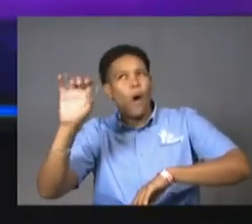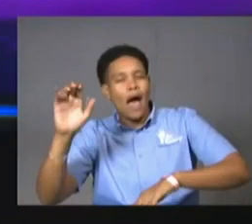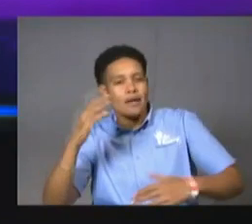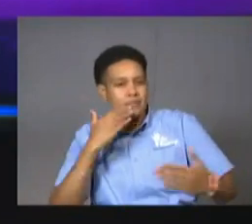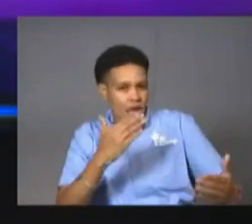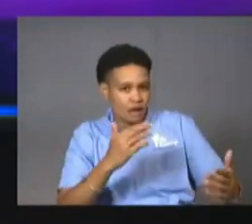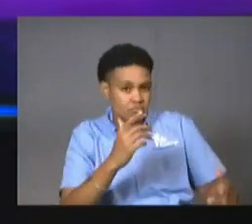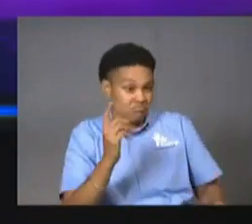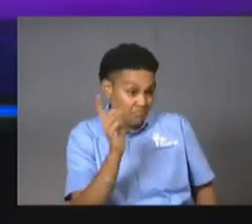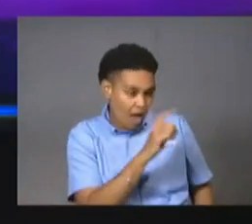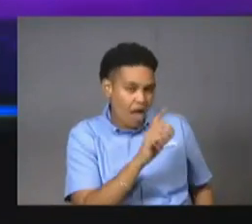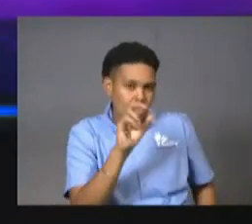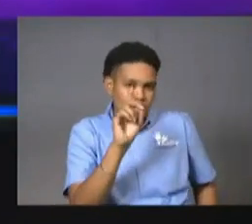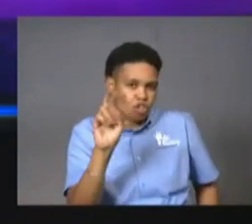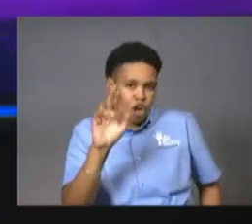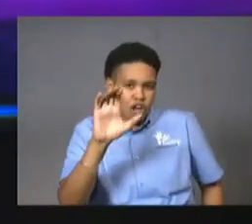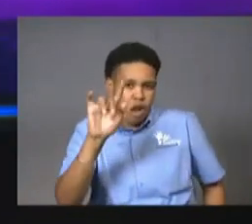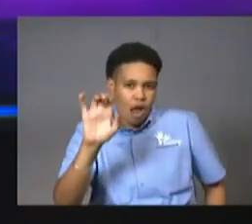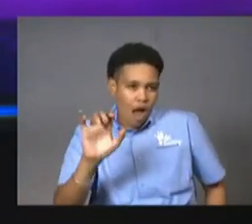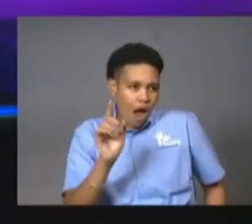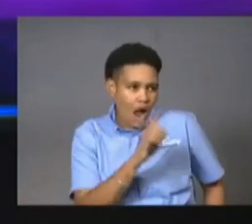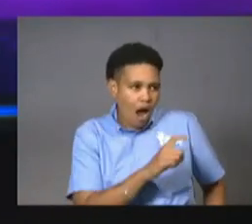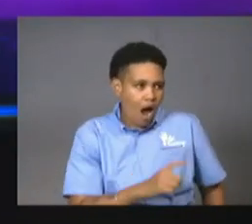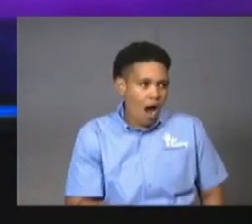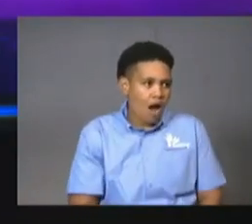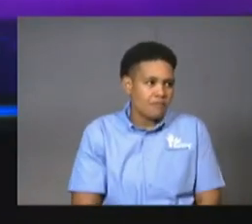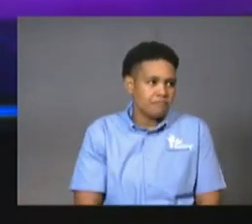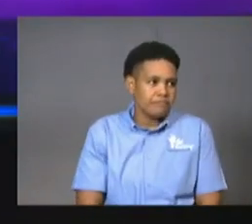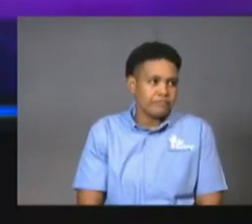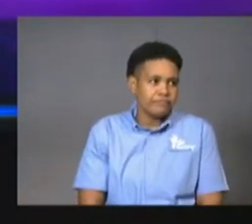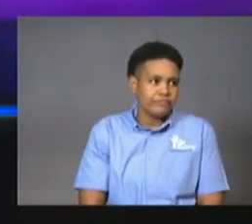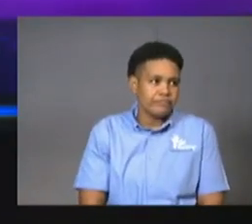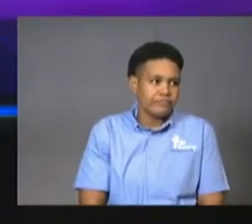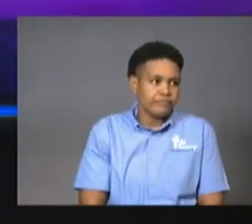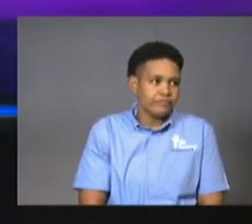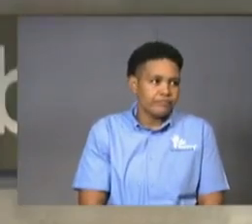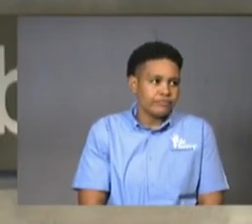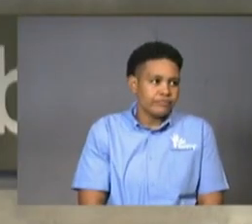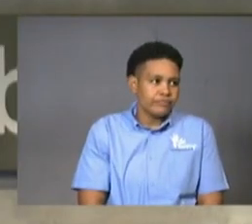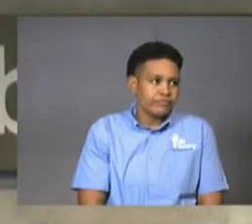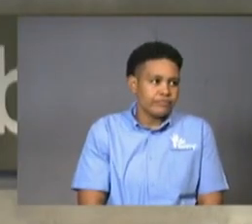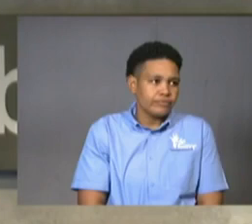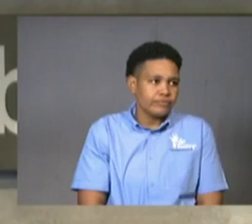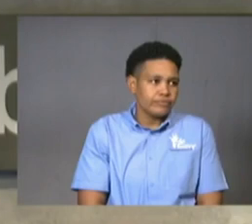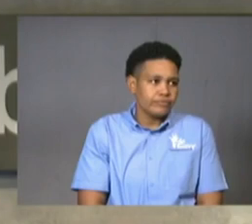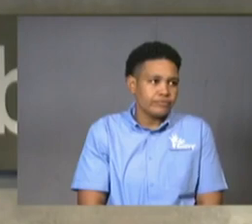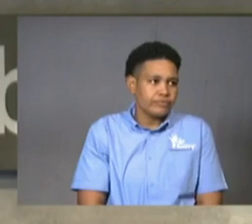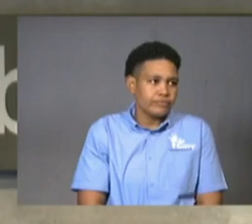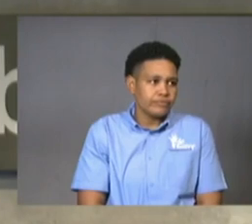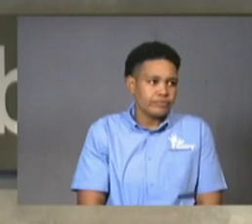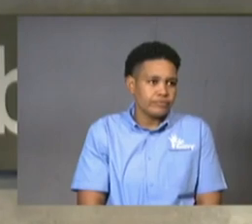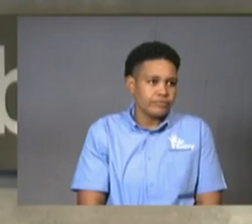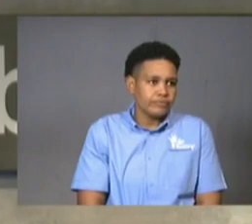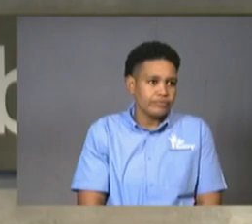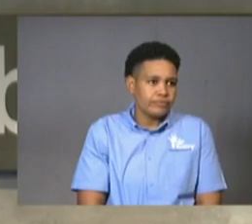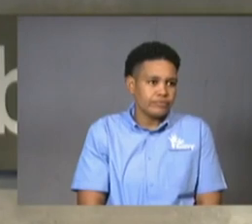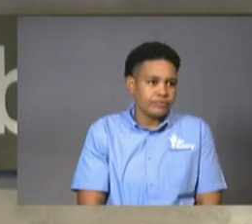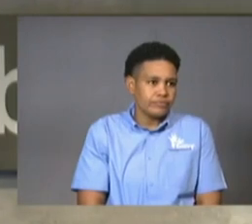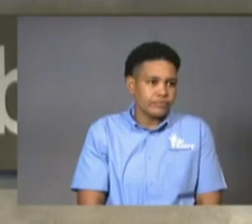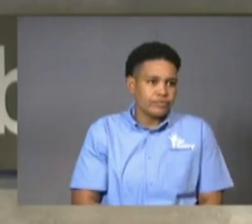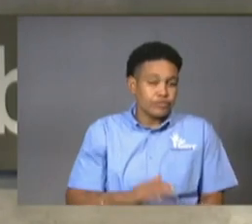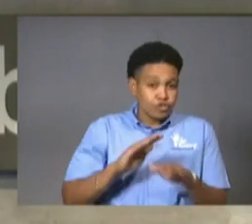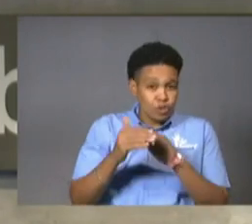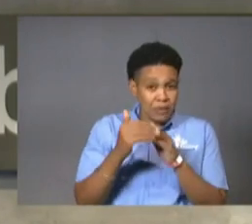Dr. Clark, the Jamaican dollar has now passed 150 to $1 US,